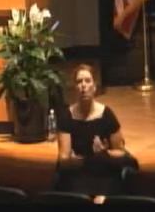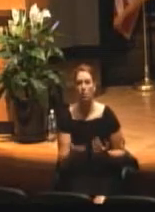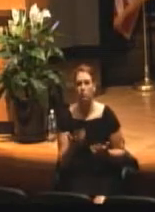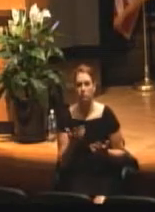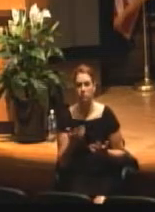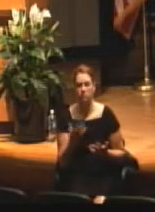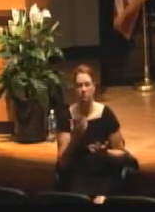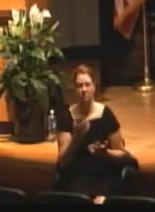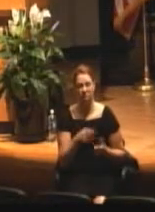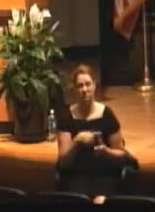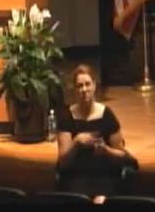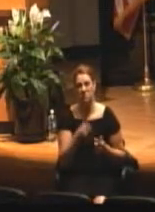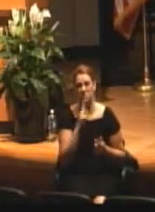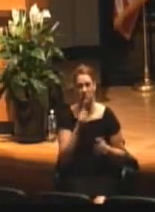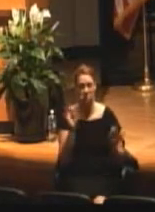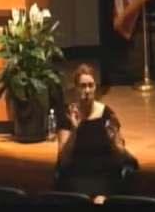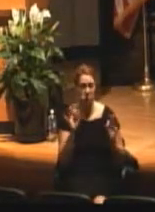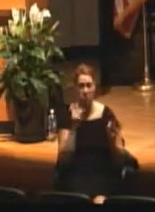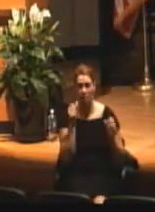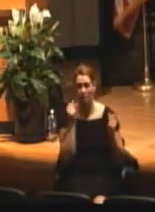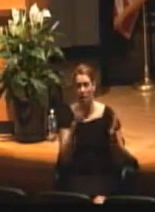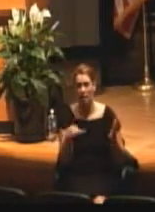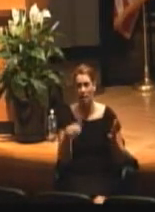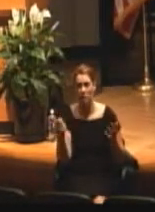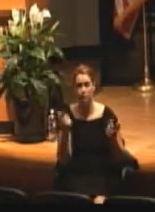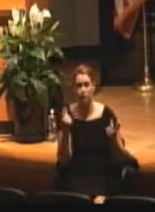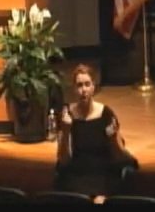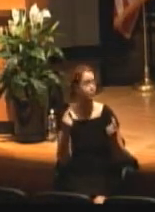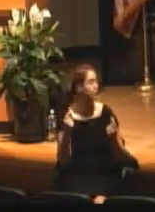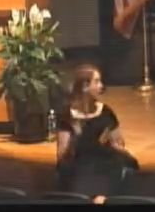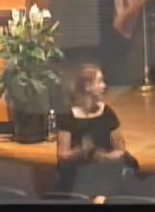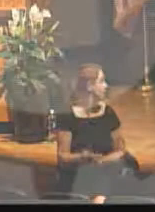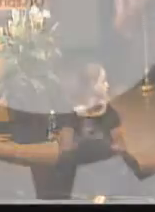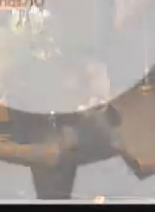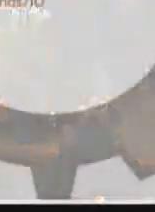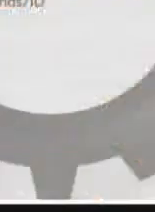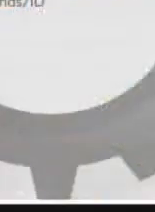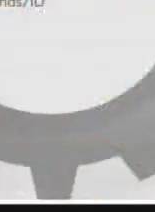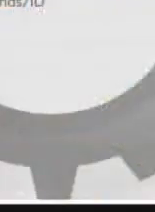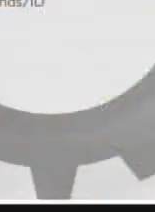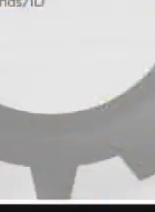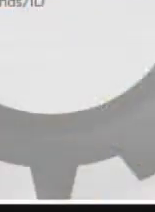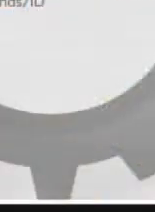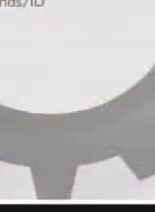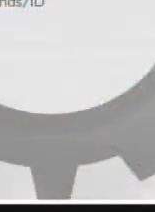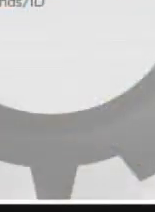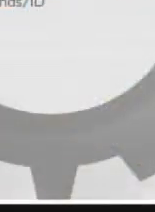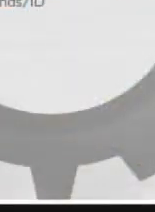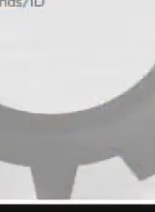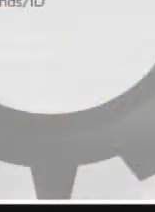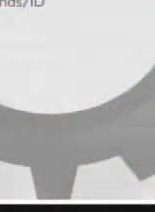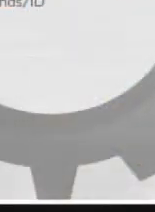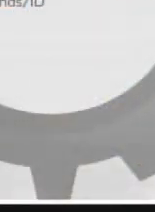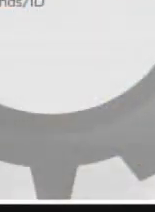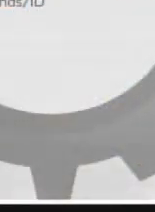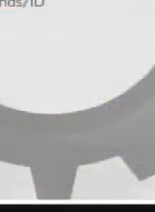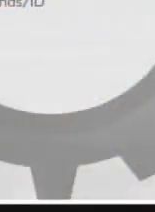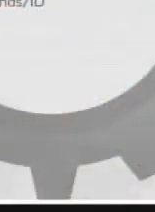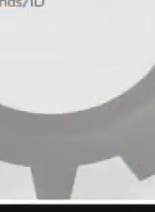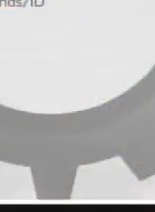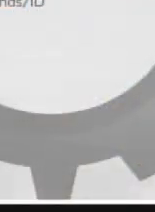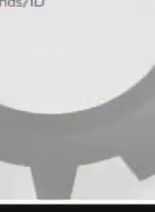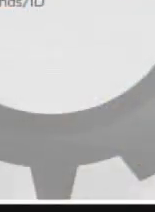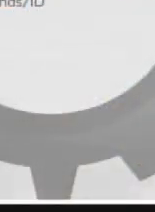really not much else that you do as far as get ready to go to closing. And closing is not much that